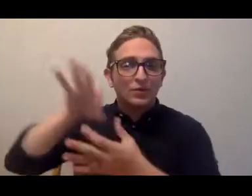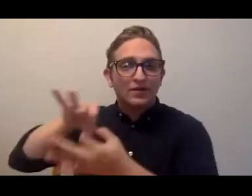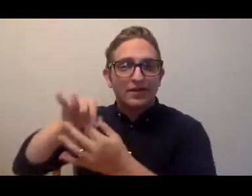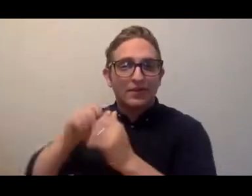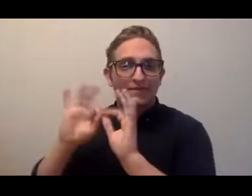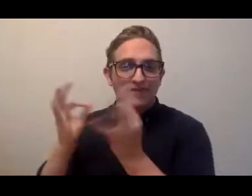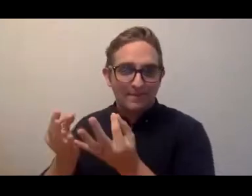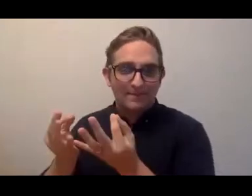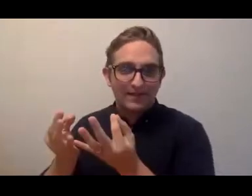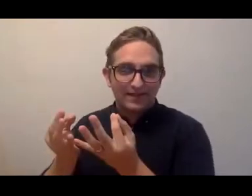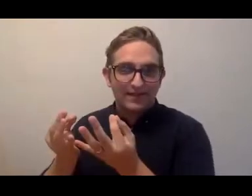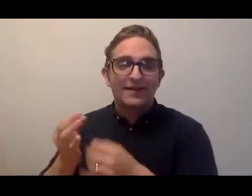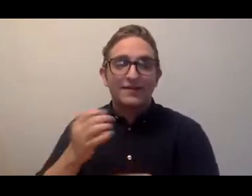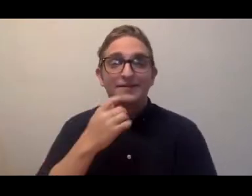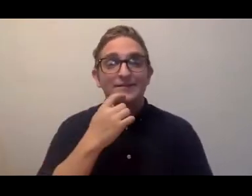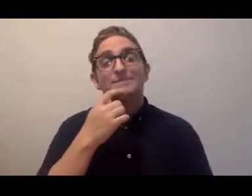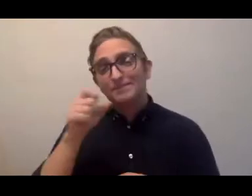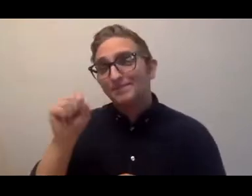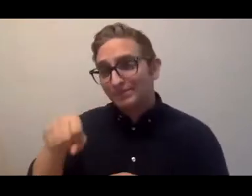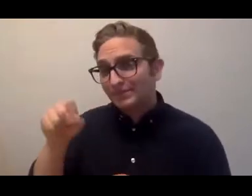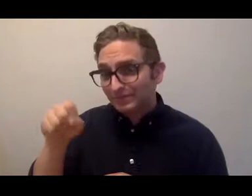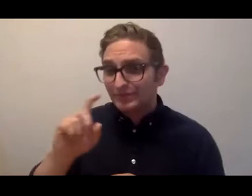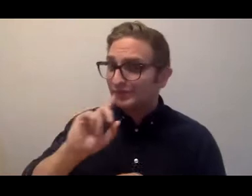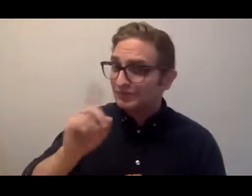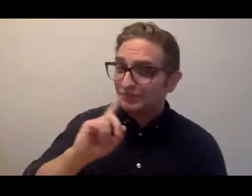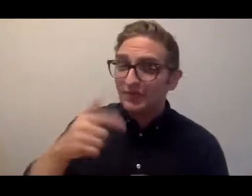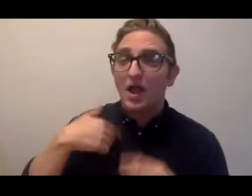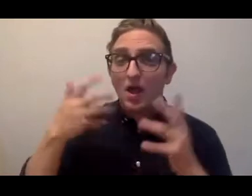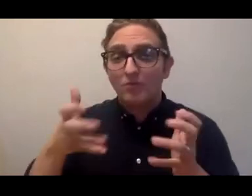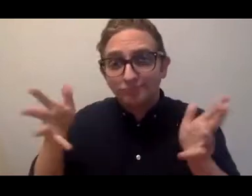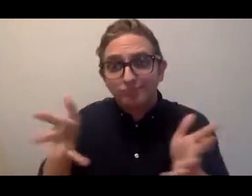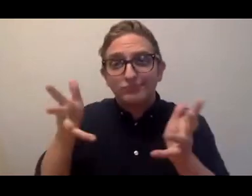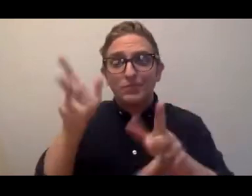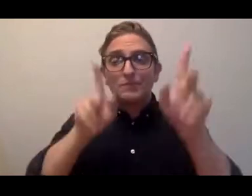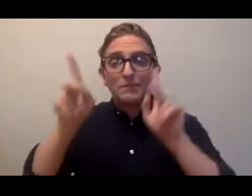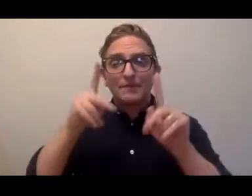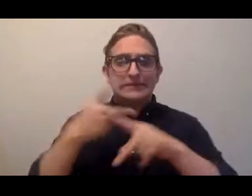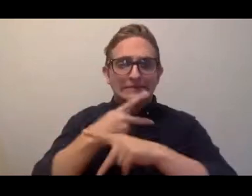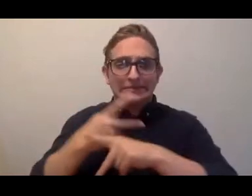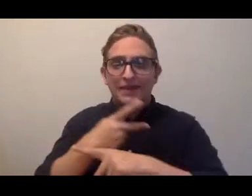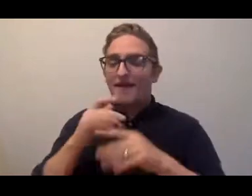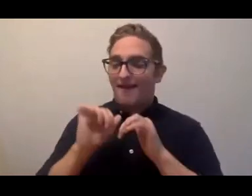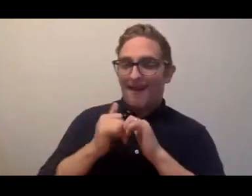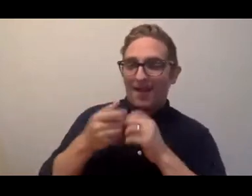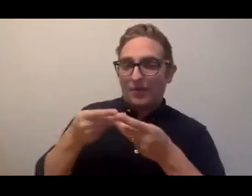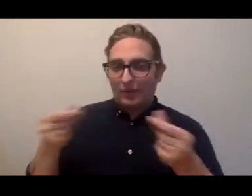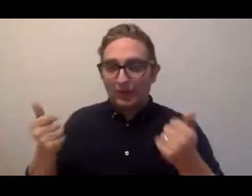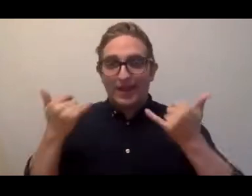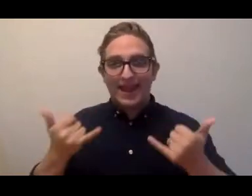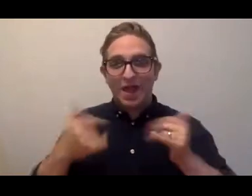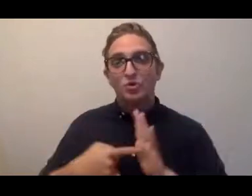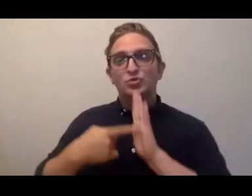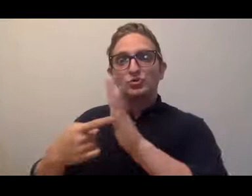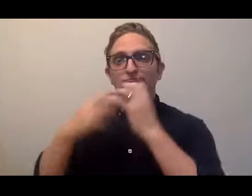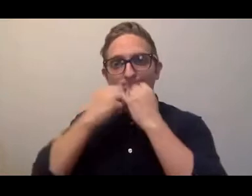Yeah, you do, which is one reason I want to encourage people, figure out a way to look for ways now to show that you care